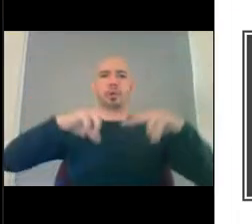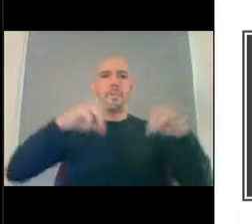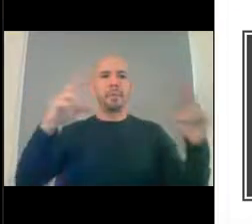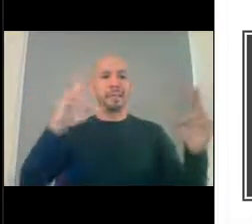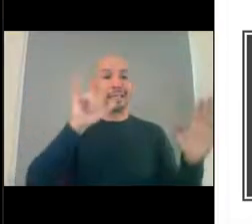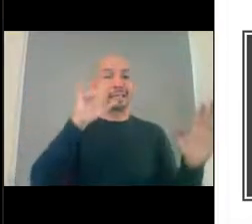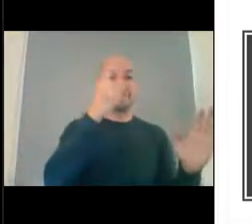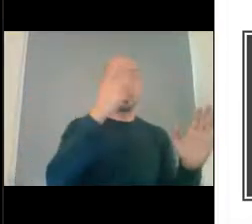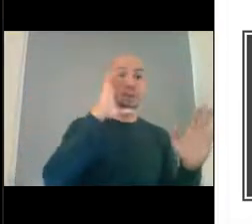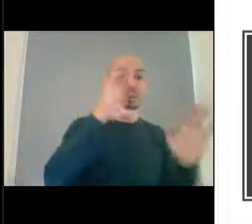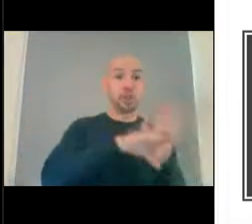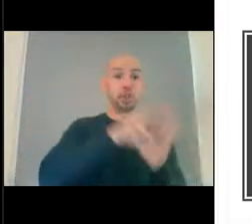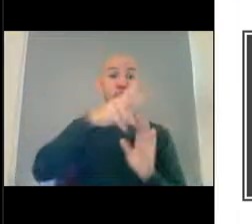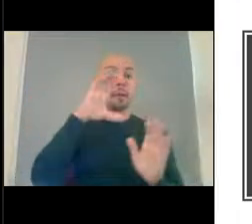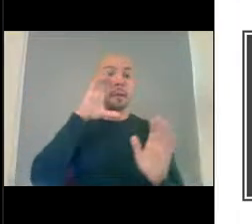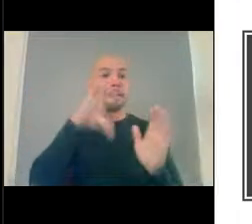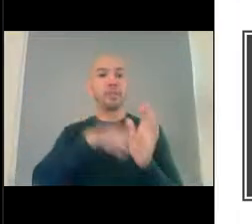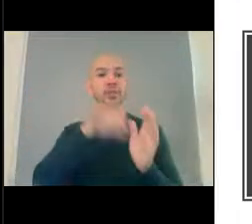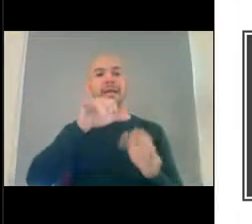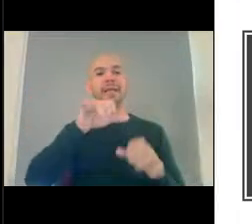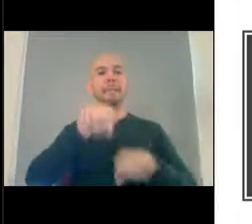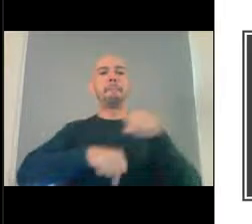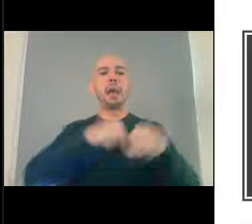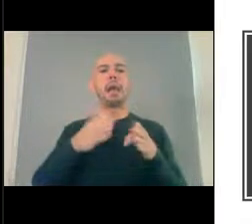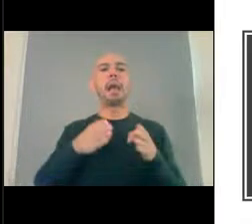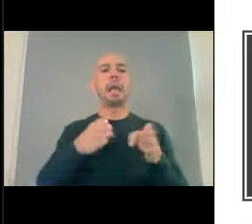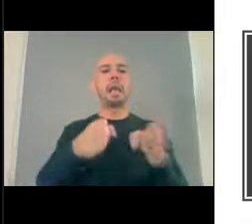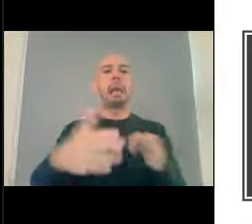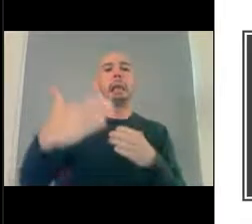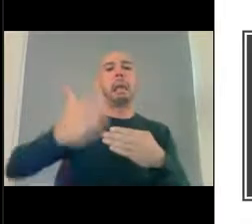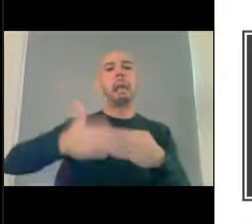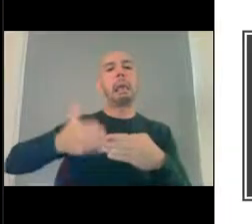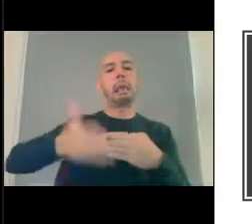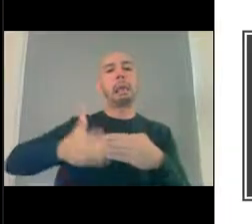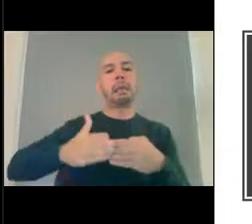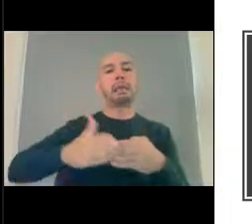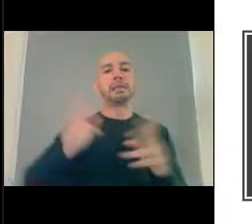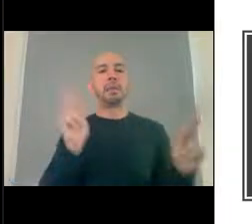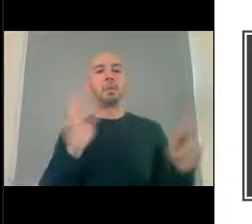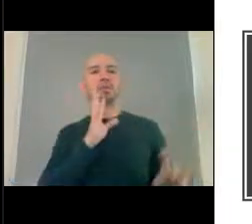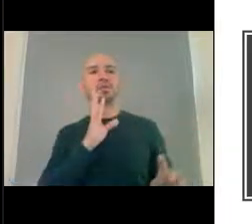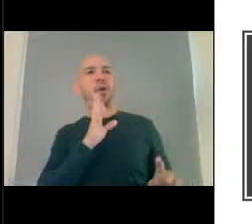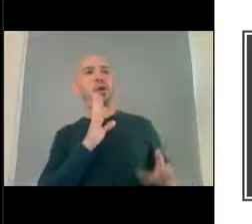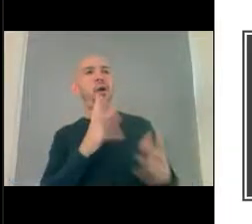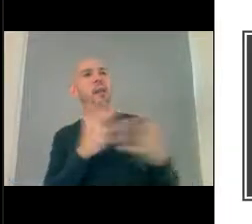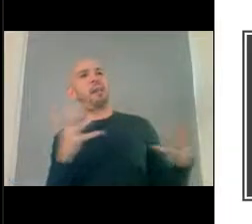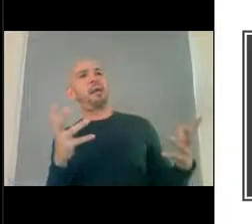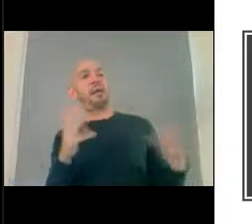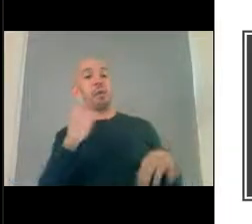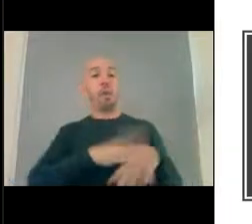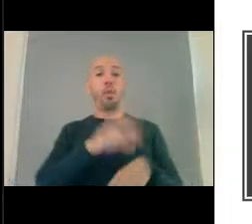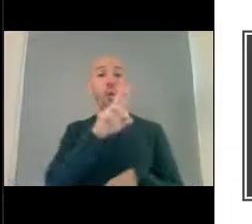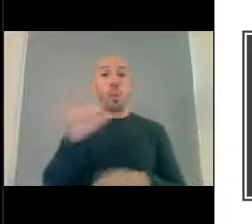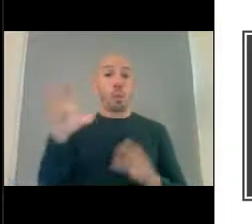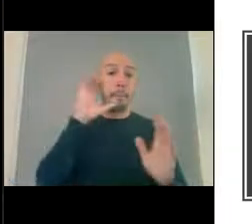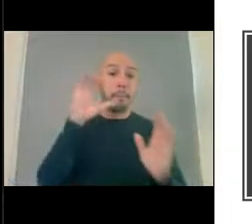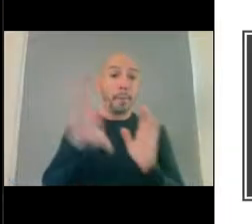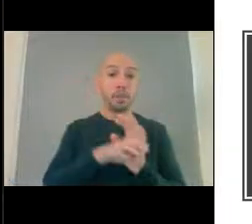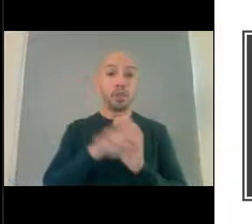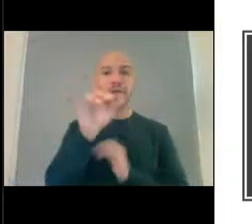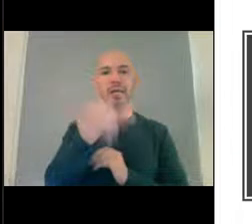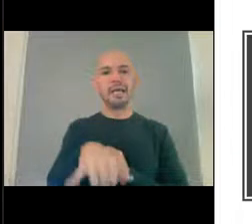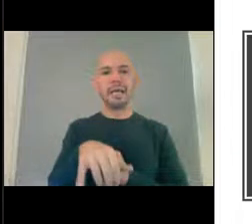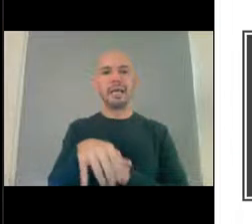one end of one of the bike highways that people talk about a lot out in copenhagen and on the right uh that's probably six